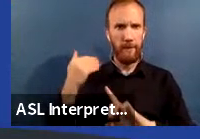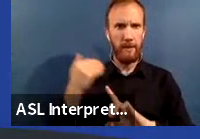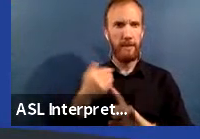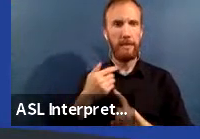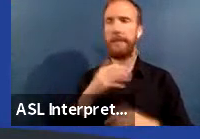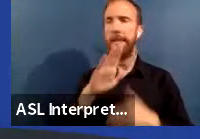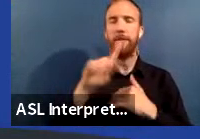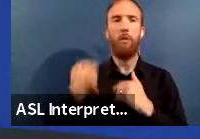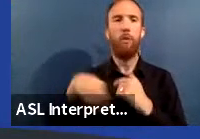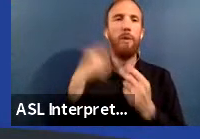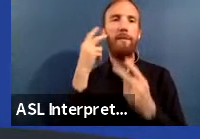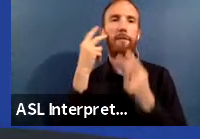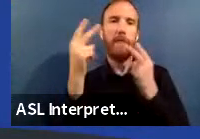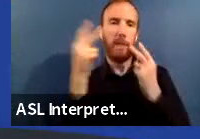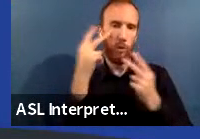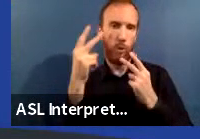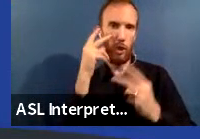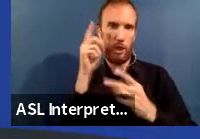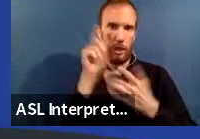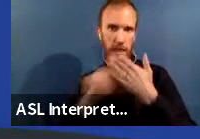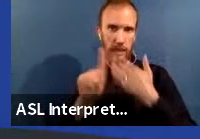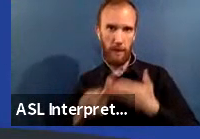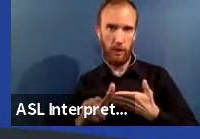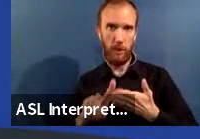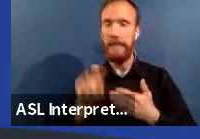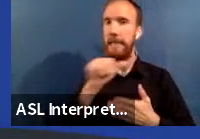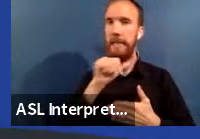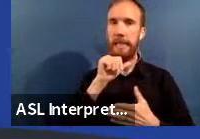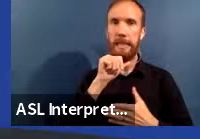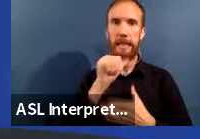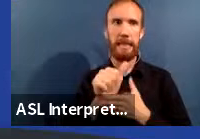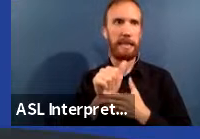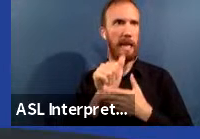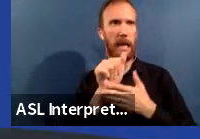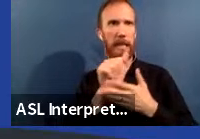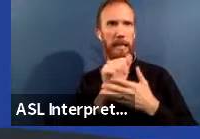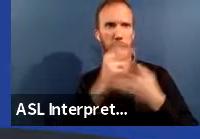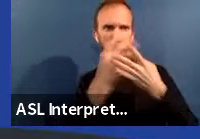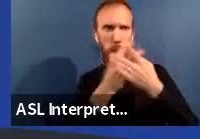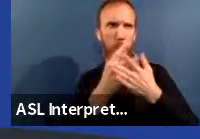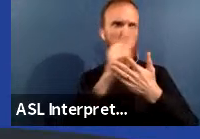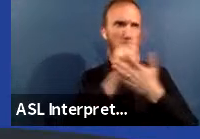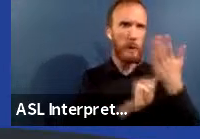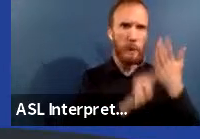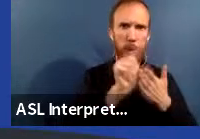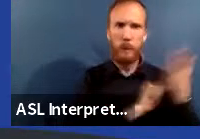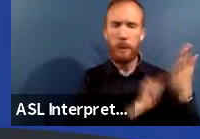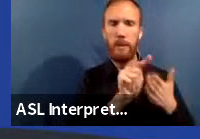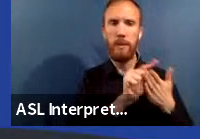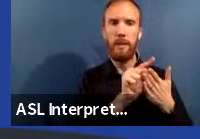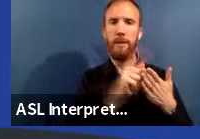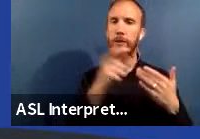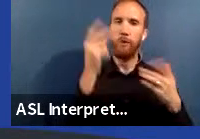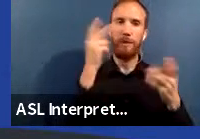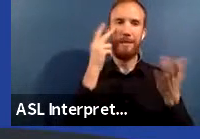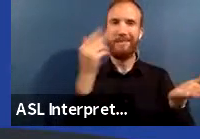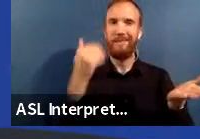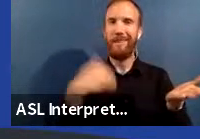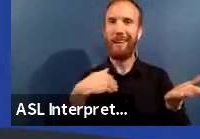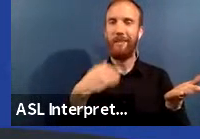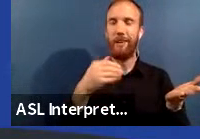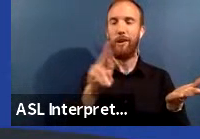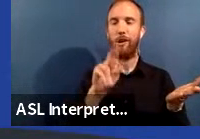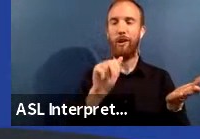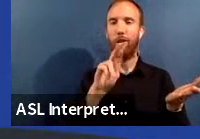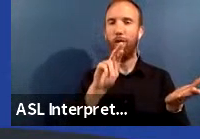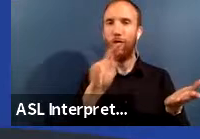inspections only of the building systems. It is not destructive. Sample reports you can see here include a rank and quantity for all assessed